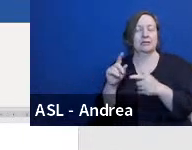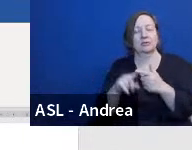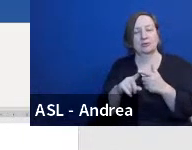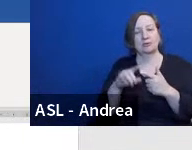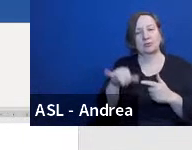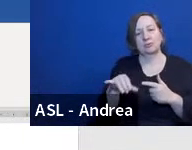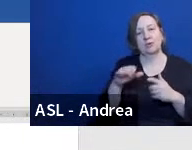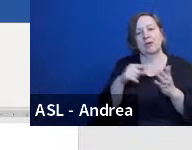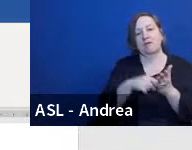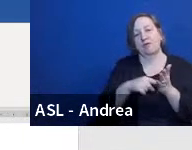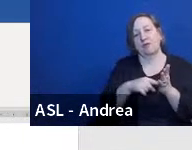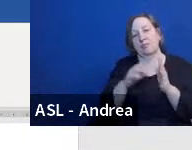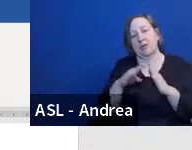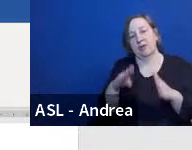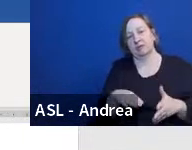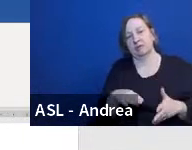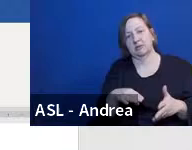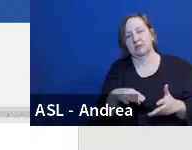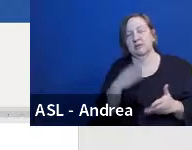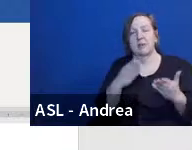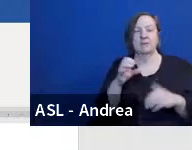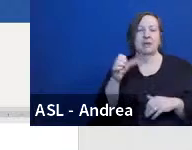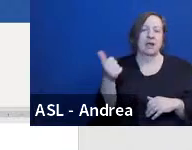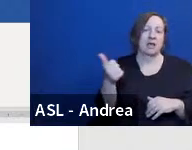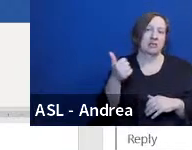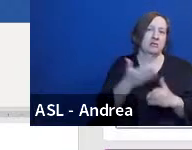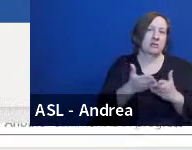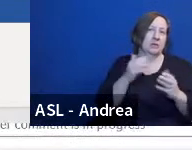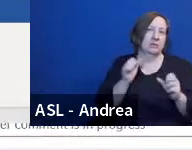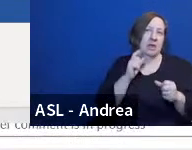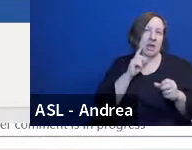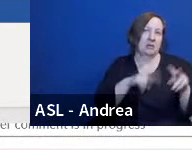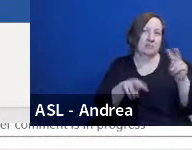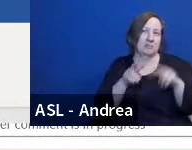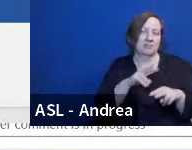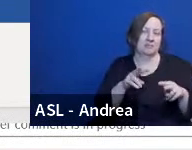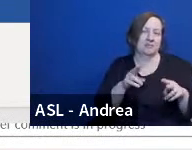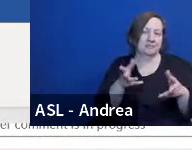might be another, like indicator of